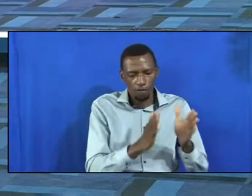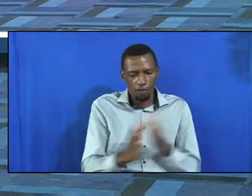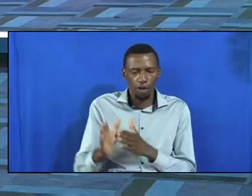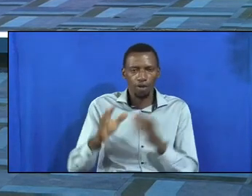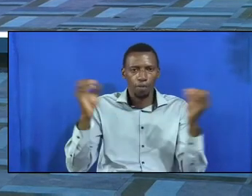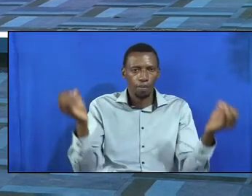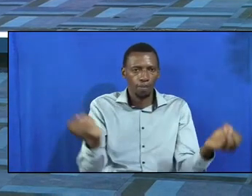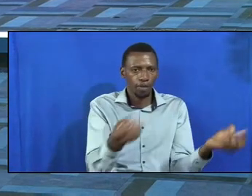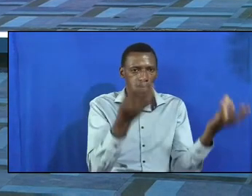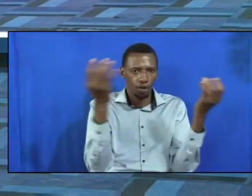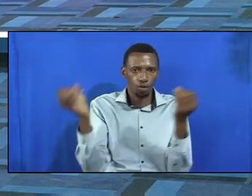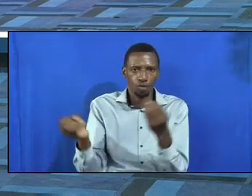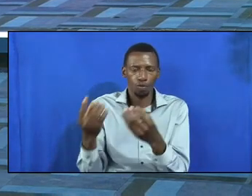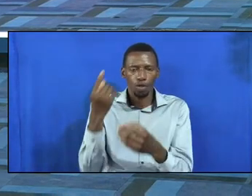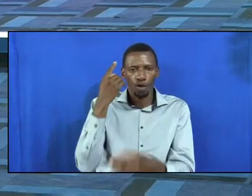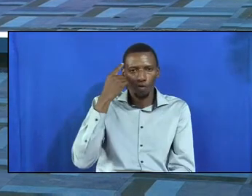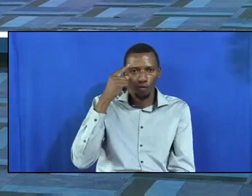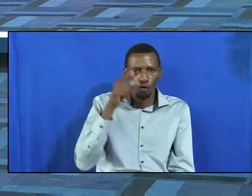individuals.